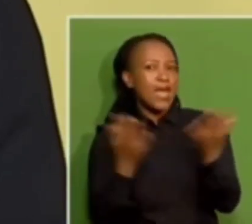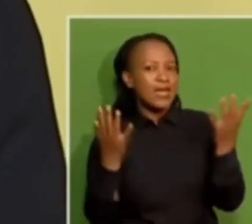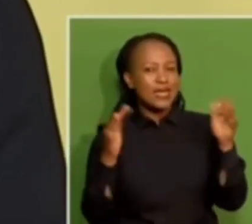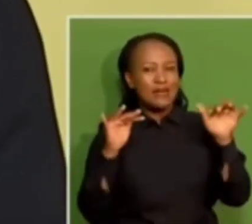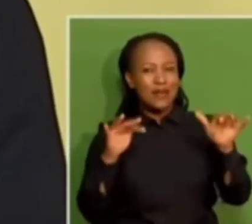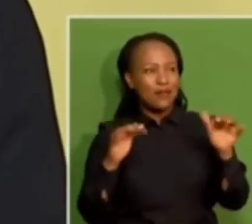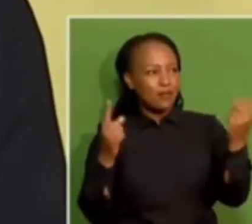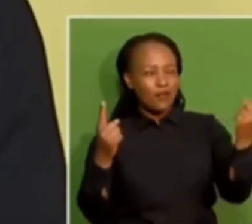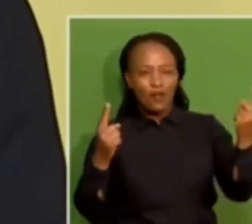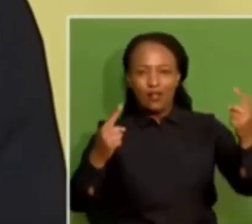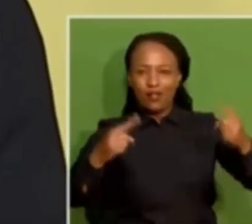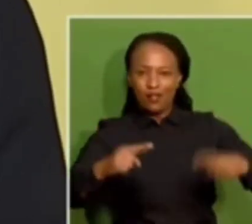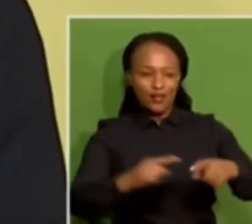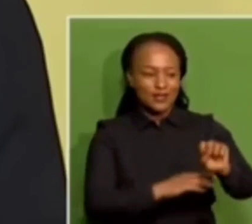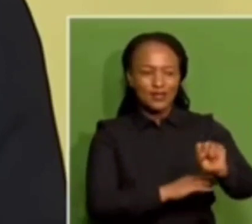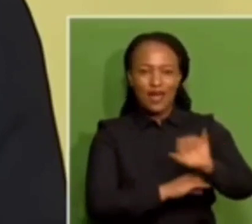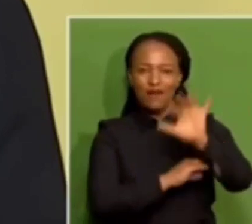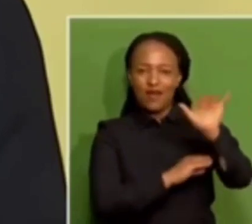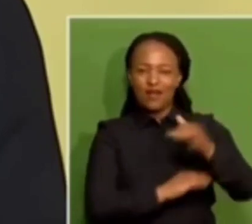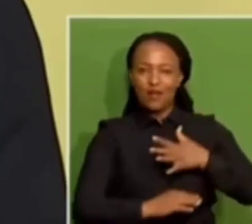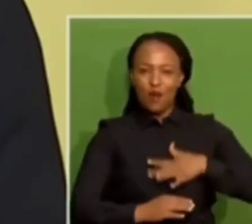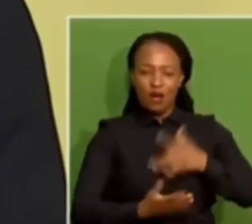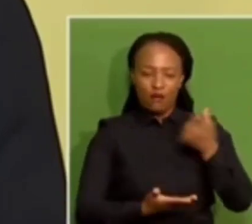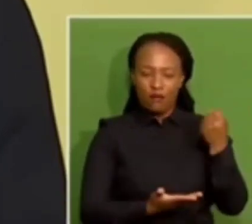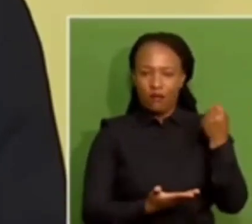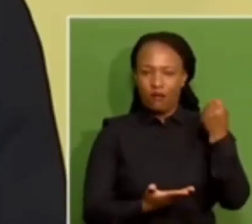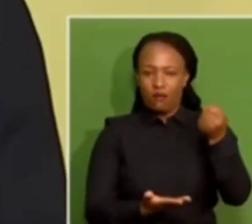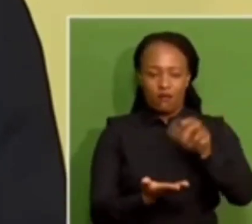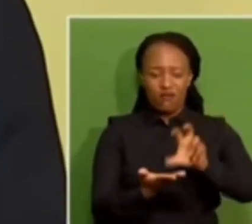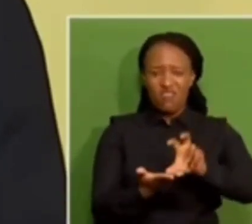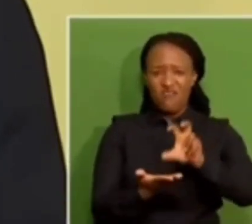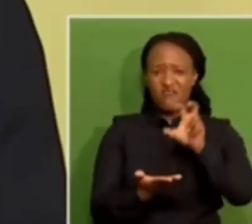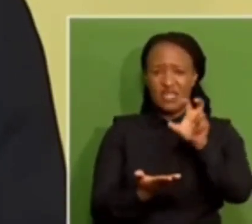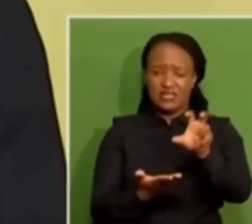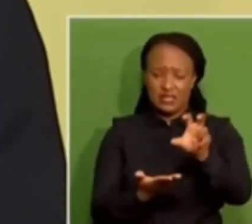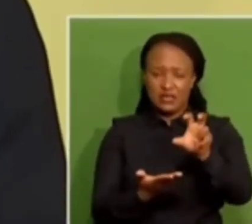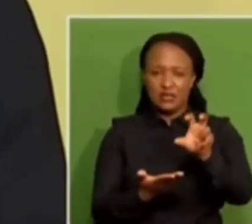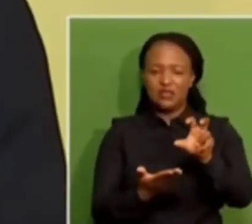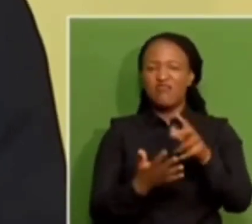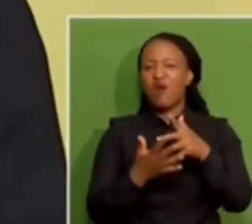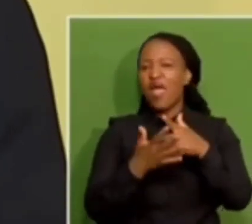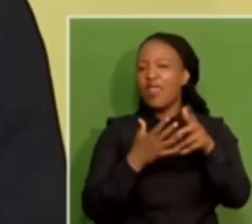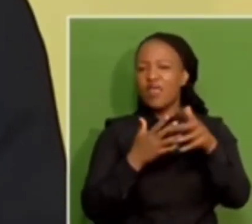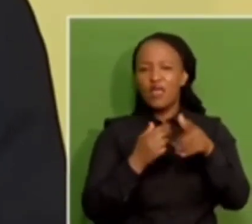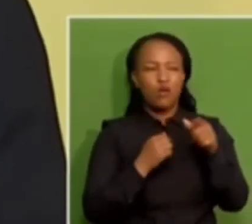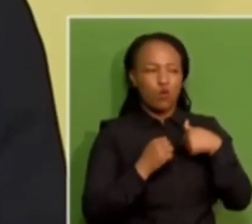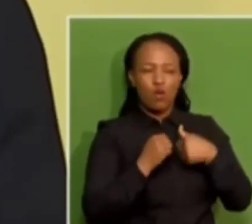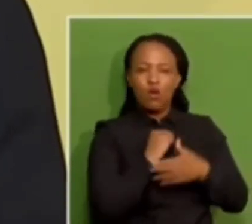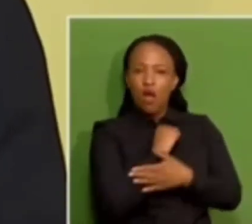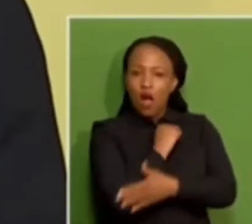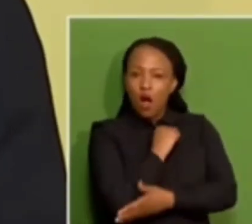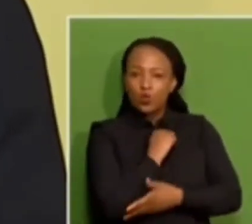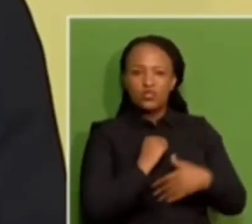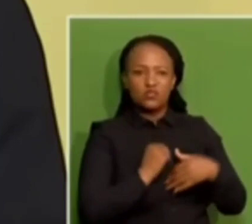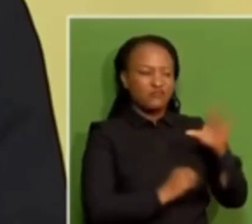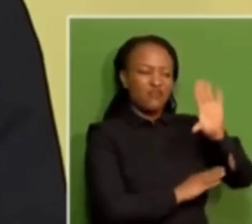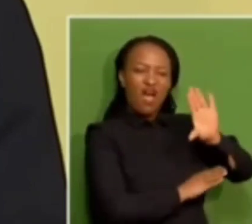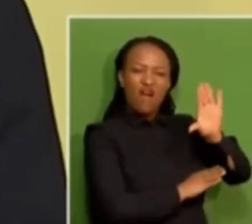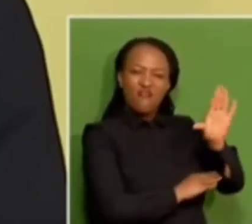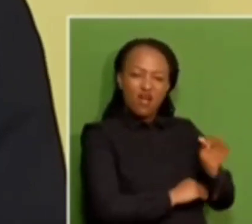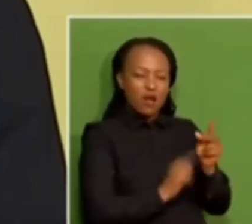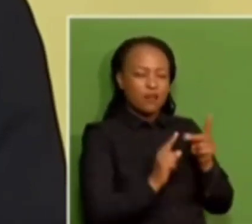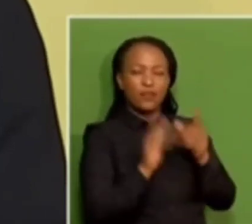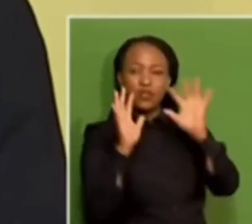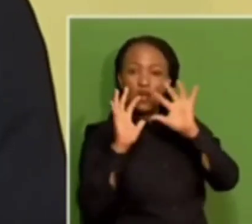to attracting greater trade and investment into South Africa every visit we make to countries